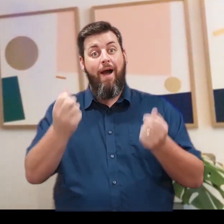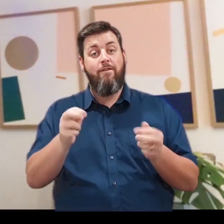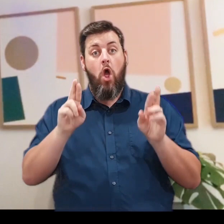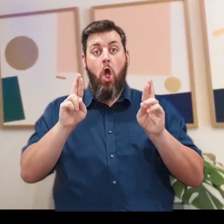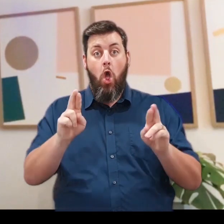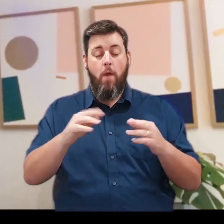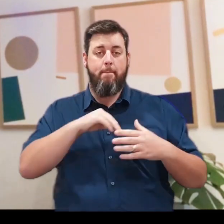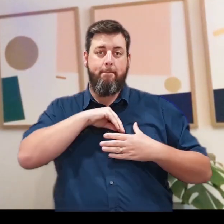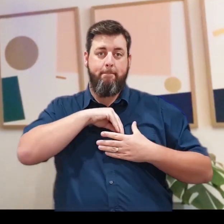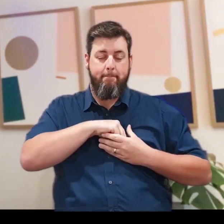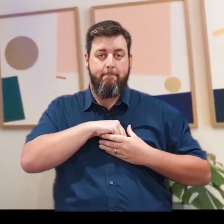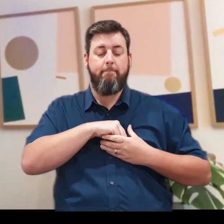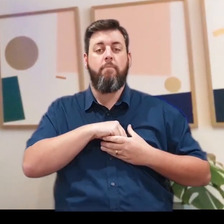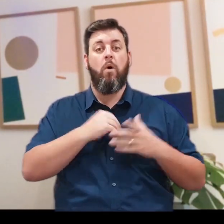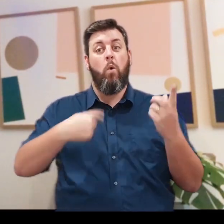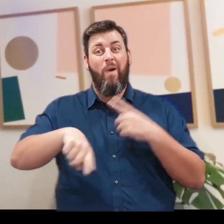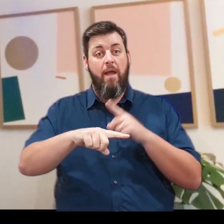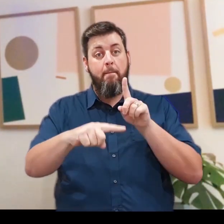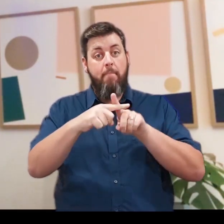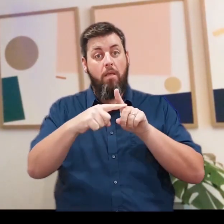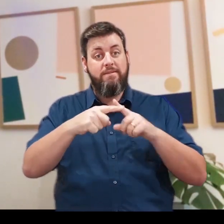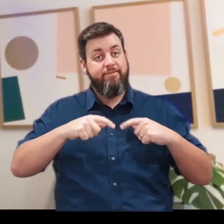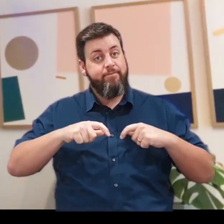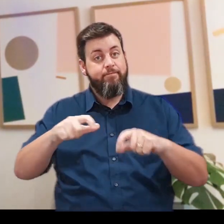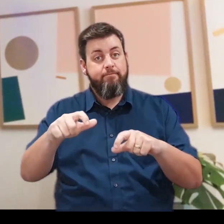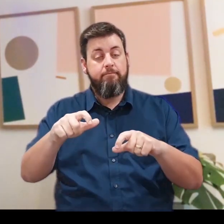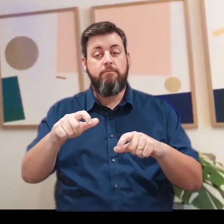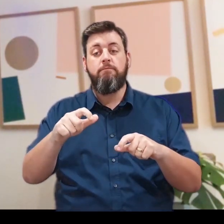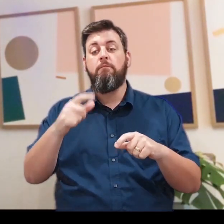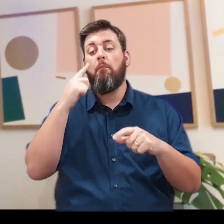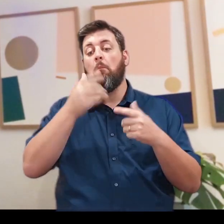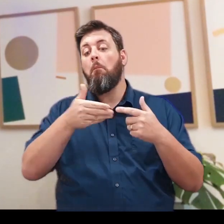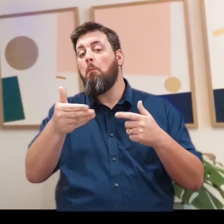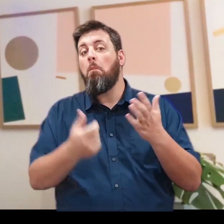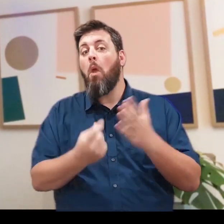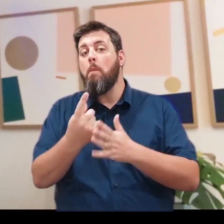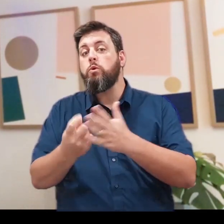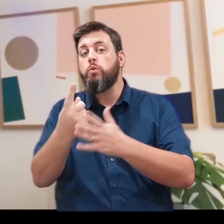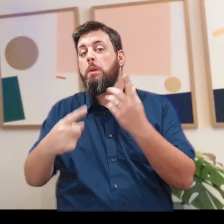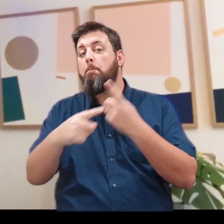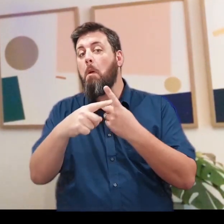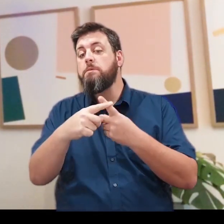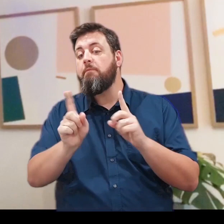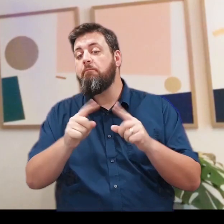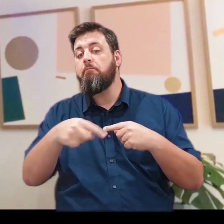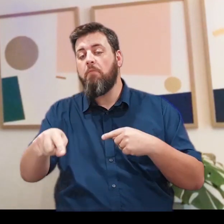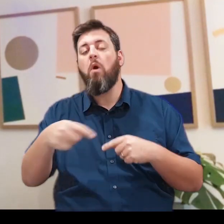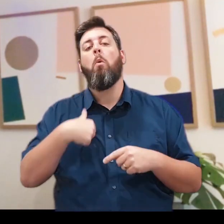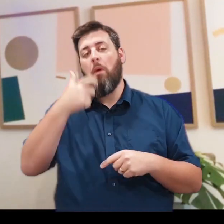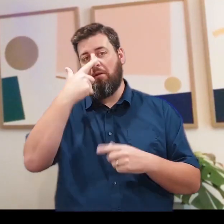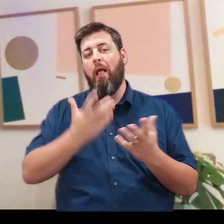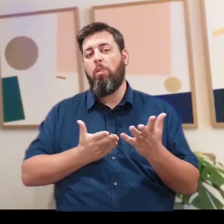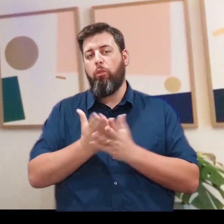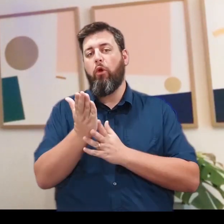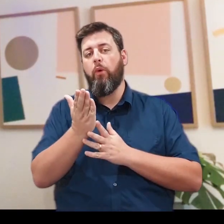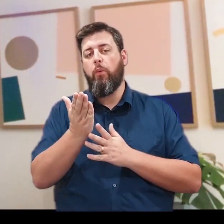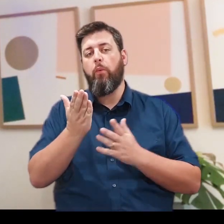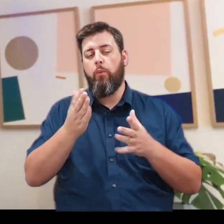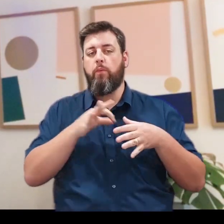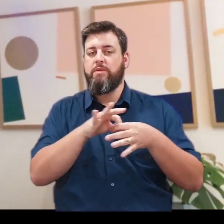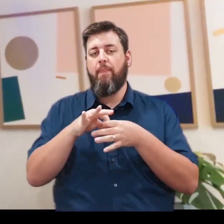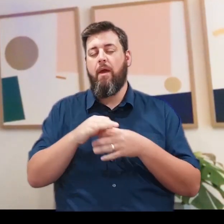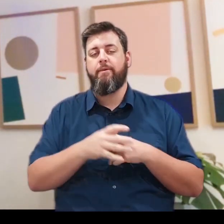if we can see the good things that we have and the opportunities that are coming, I know that we'll be able to get through this